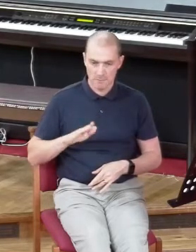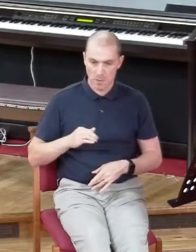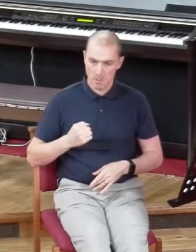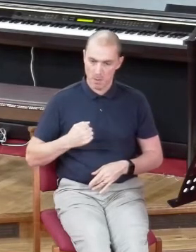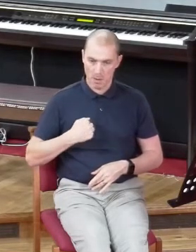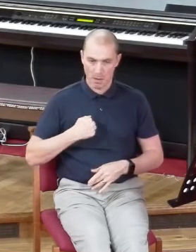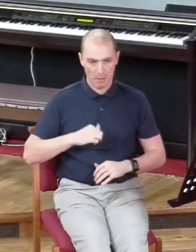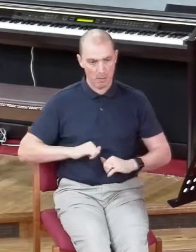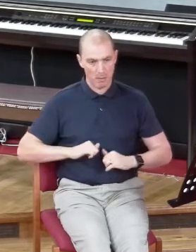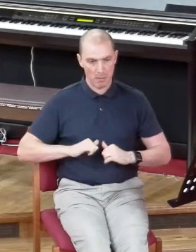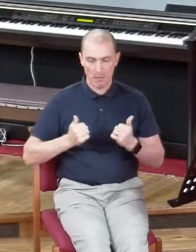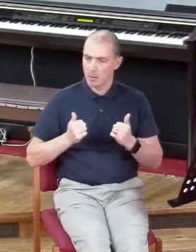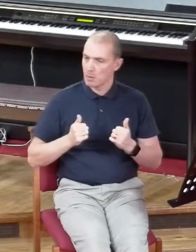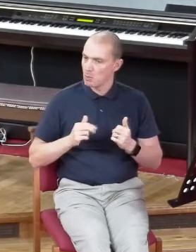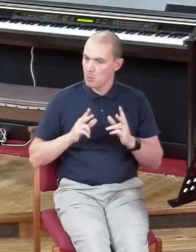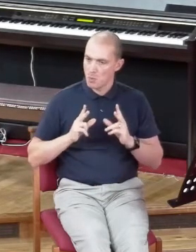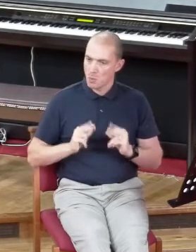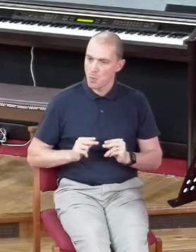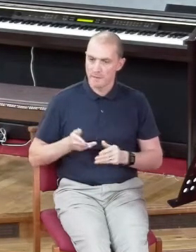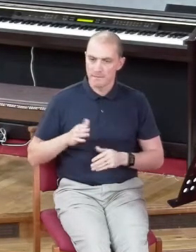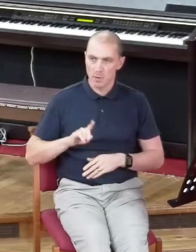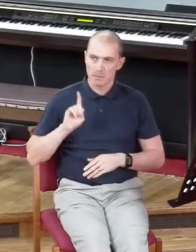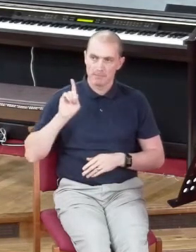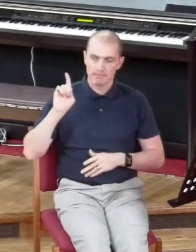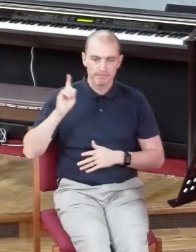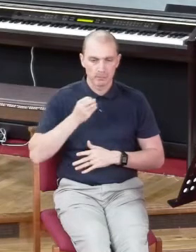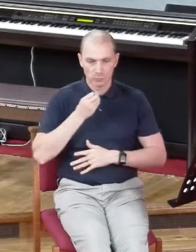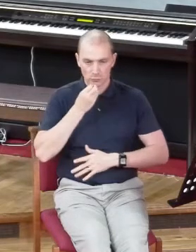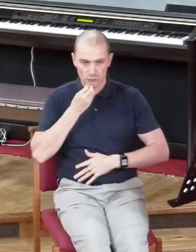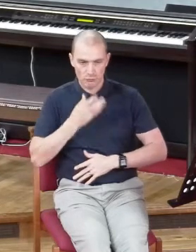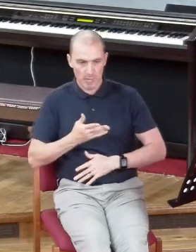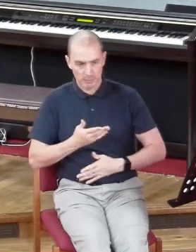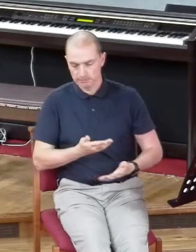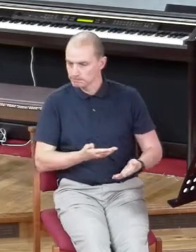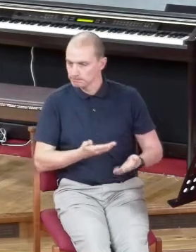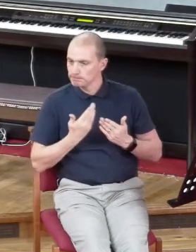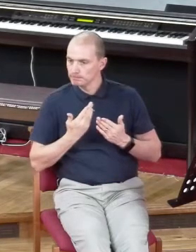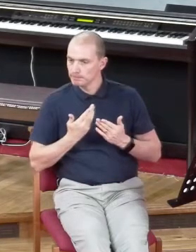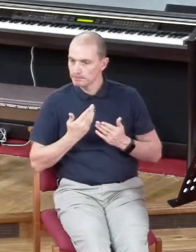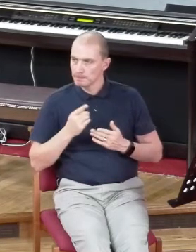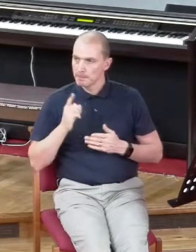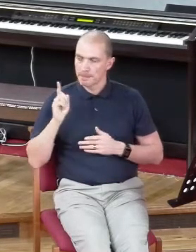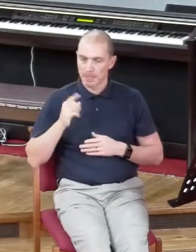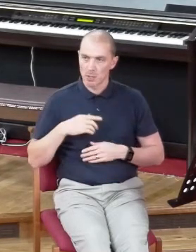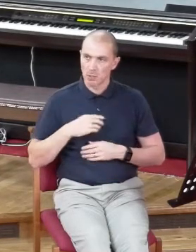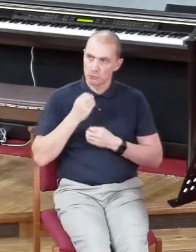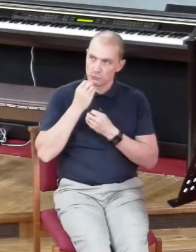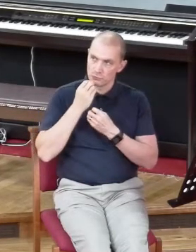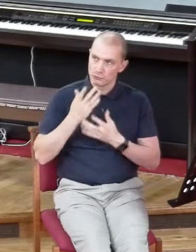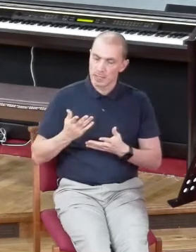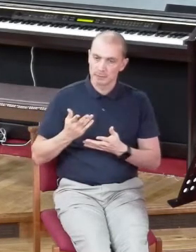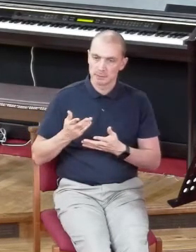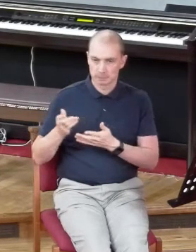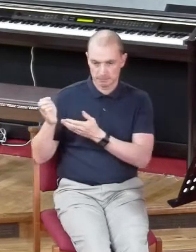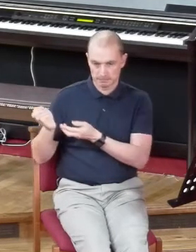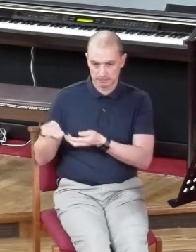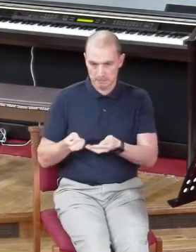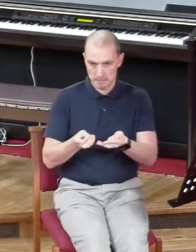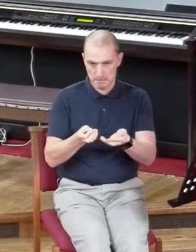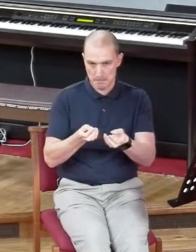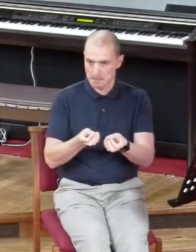grace. This grace was given us in Christ Jesus before the beginning of